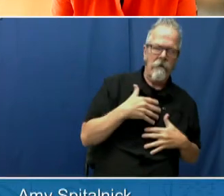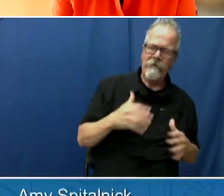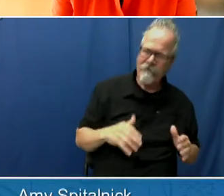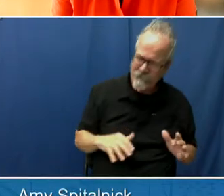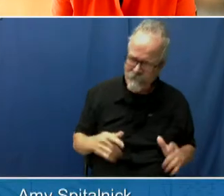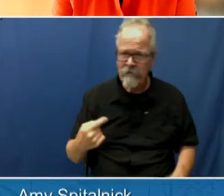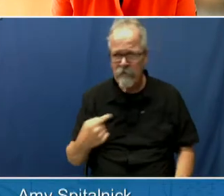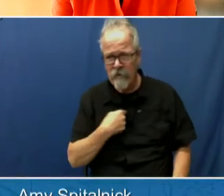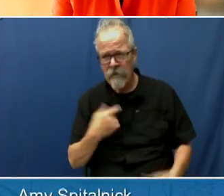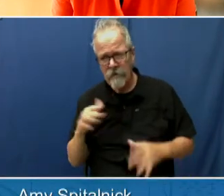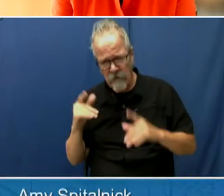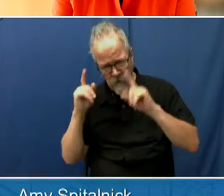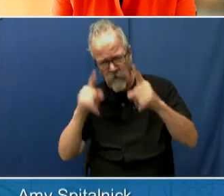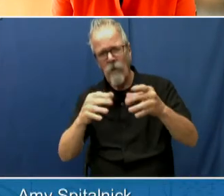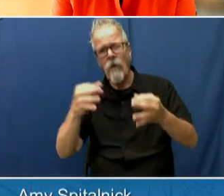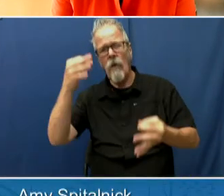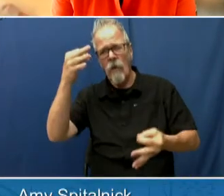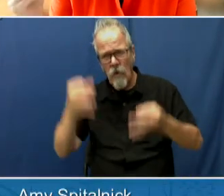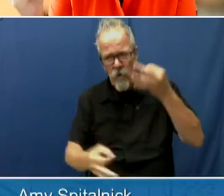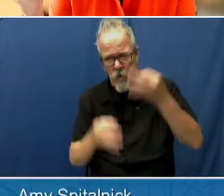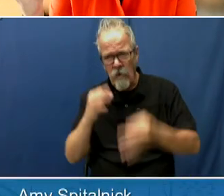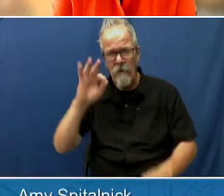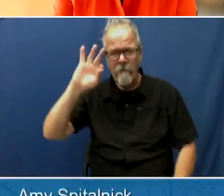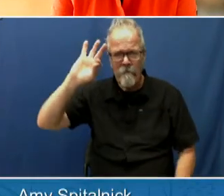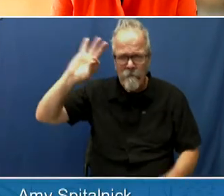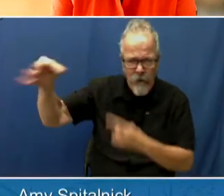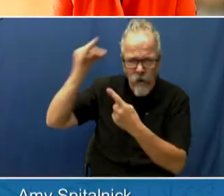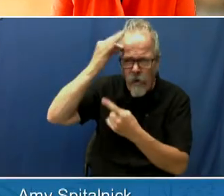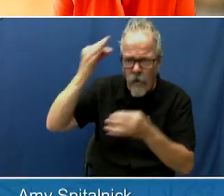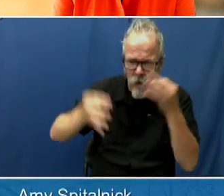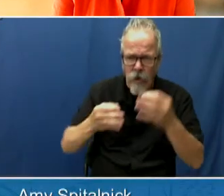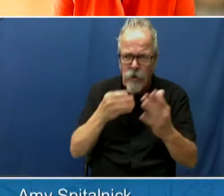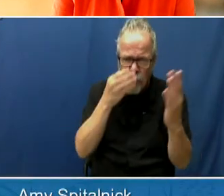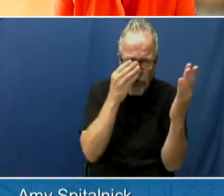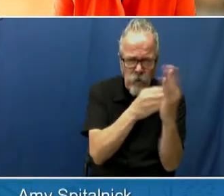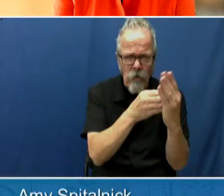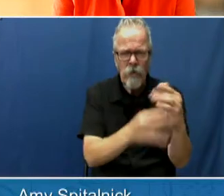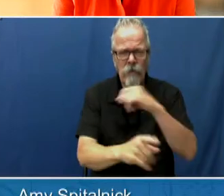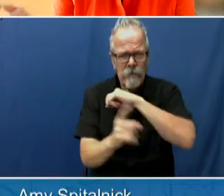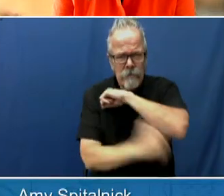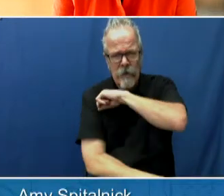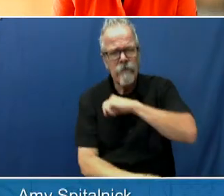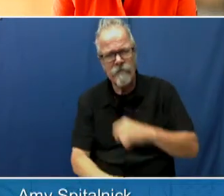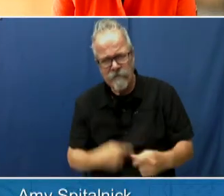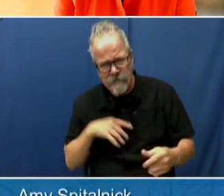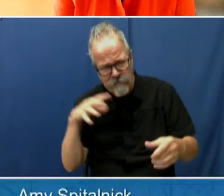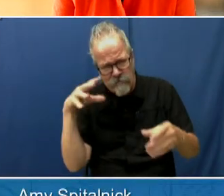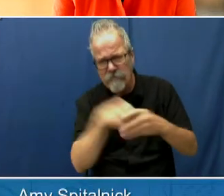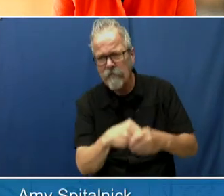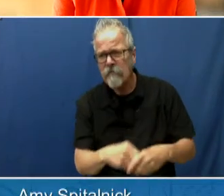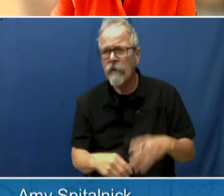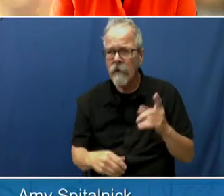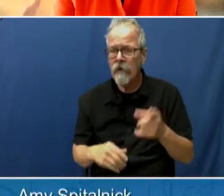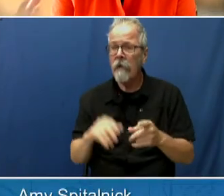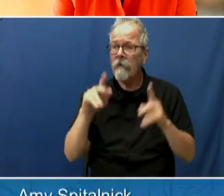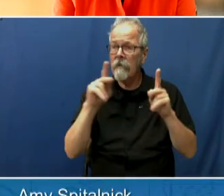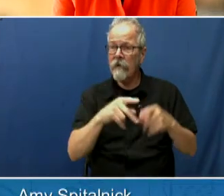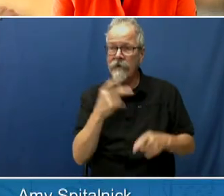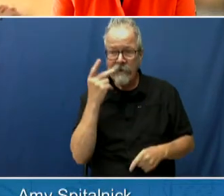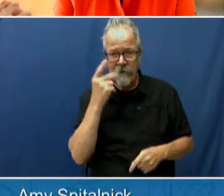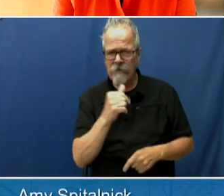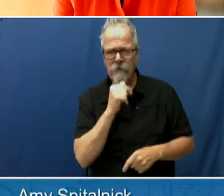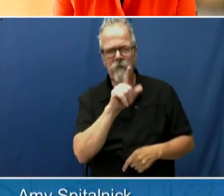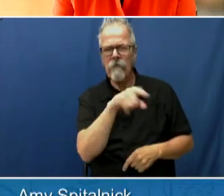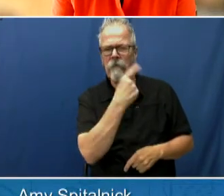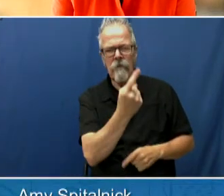lawsuit that goes to trial in just 2 months. And much like with the violence in Portland, it's clear that the attack on Charlottesville wasn't an